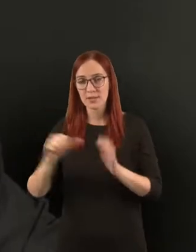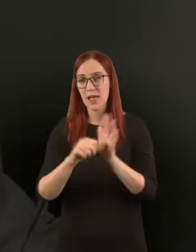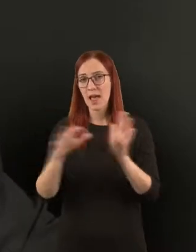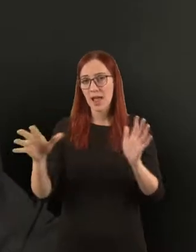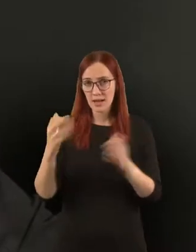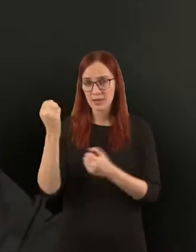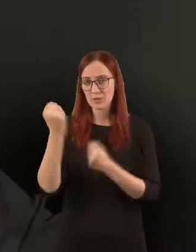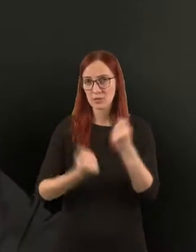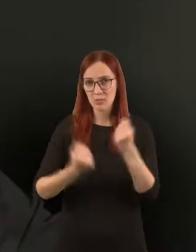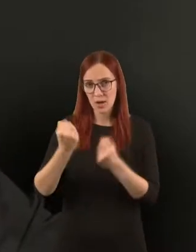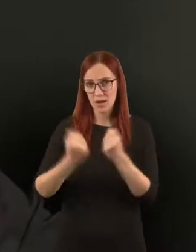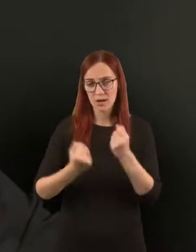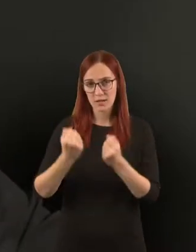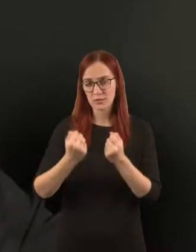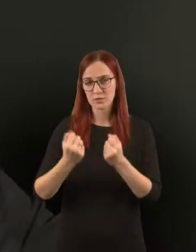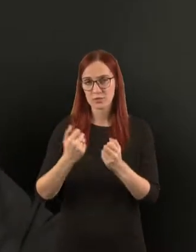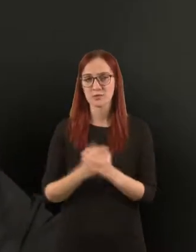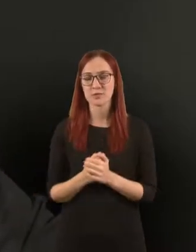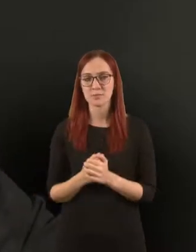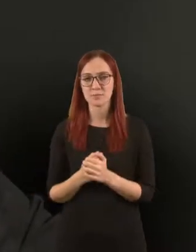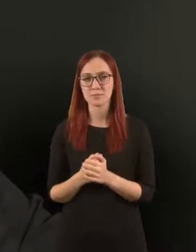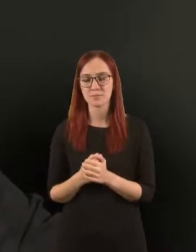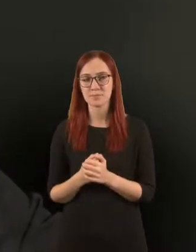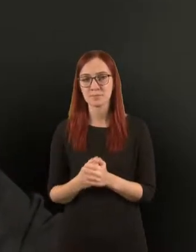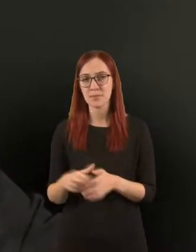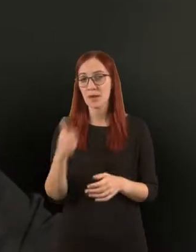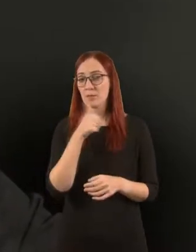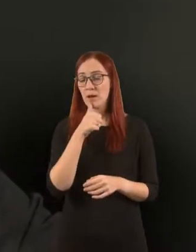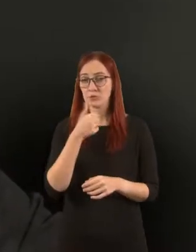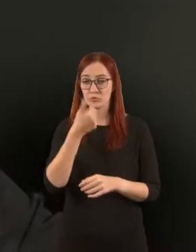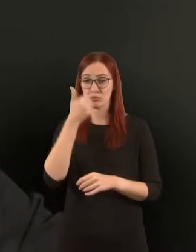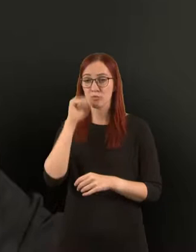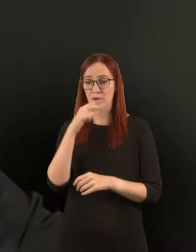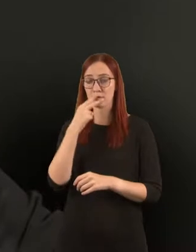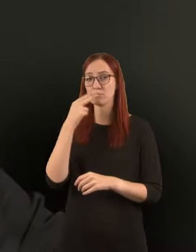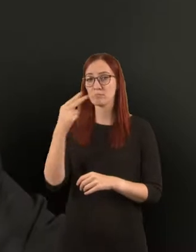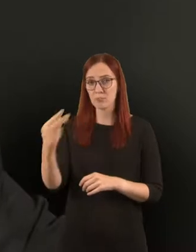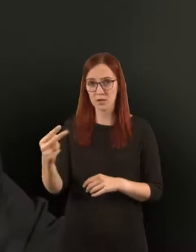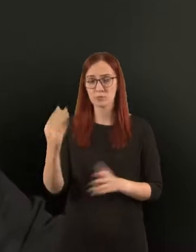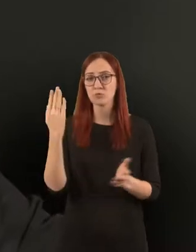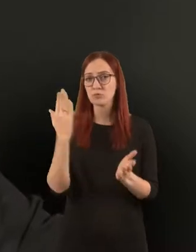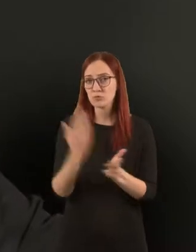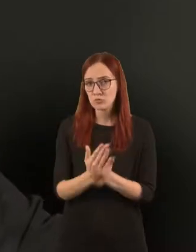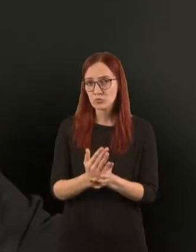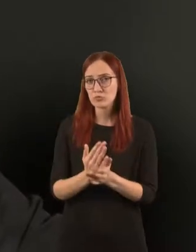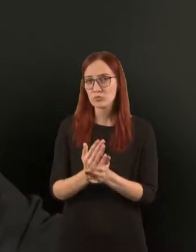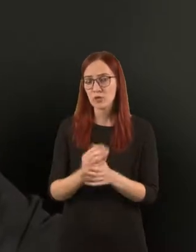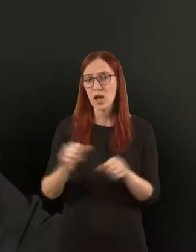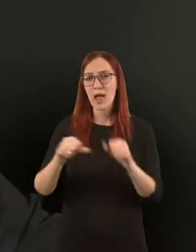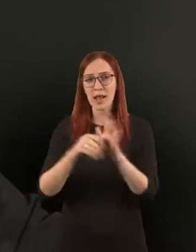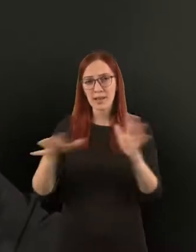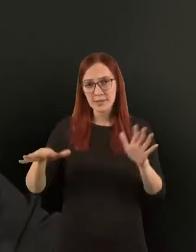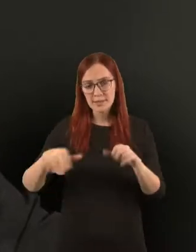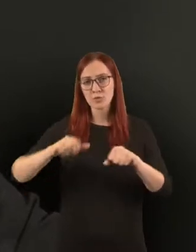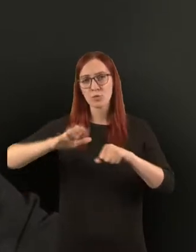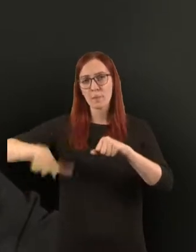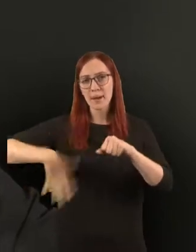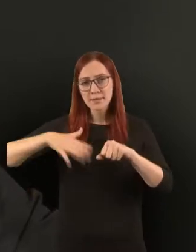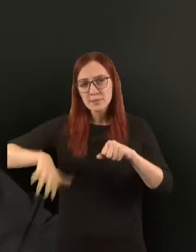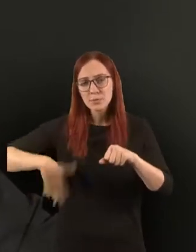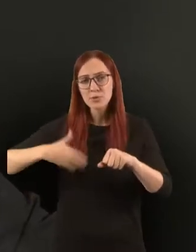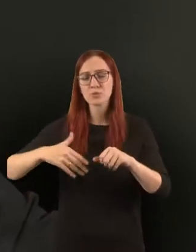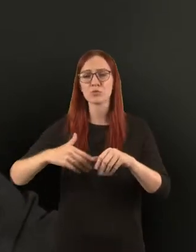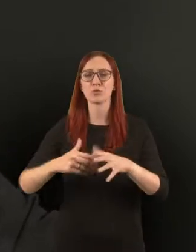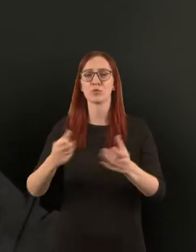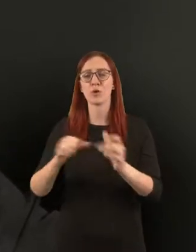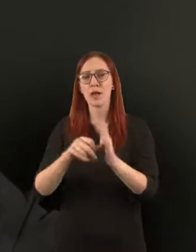are that you can rent, no, for 1 hour, 2 hours. Why you don't have vehicles, no, cars,